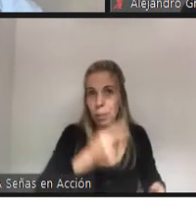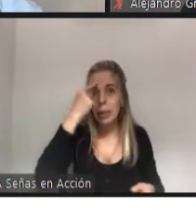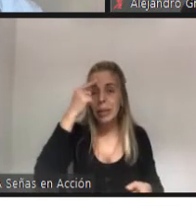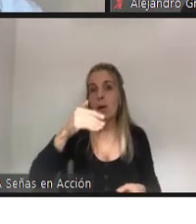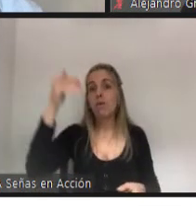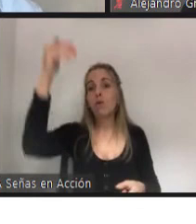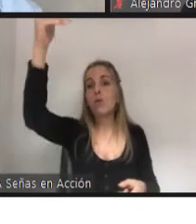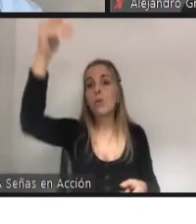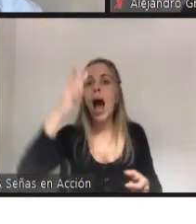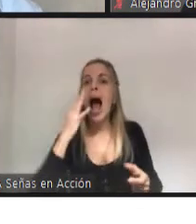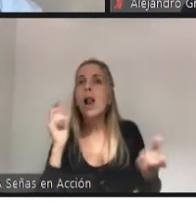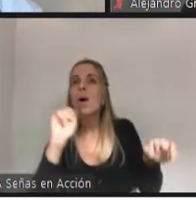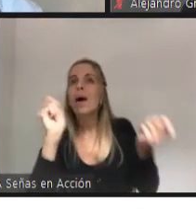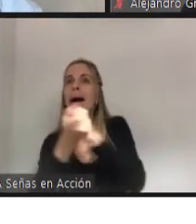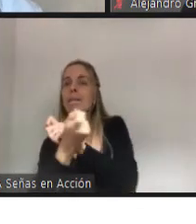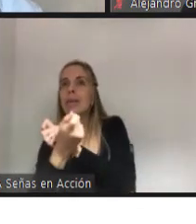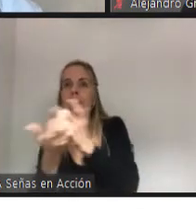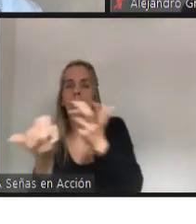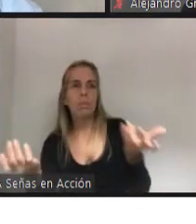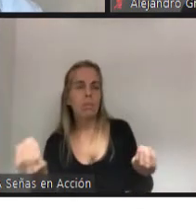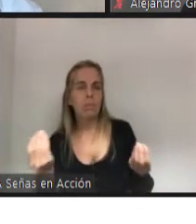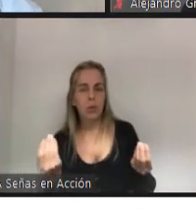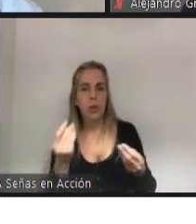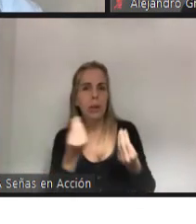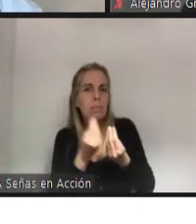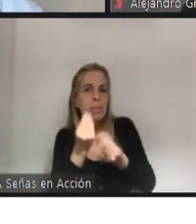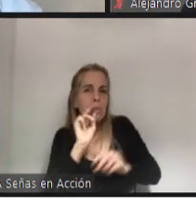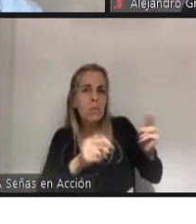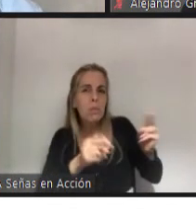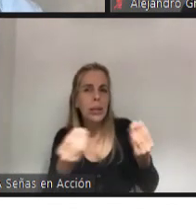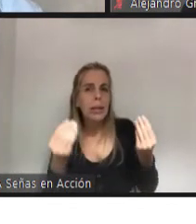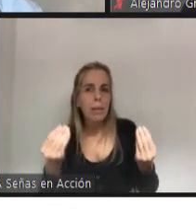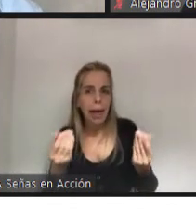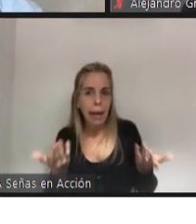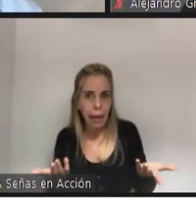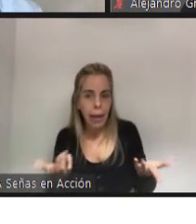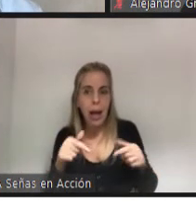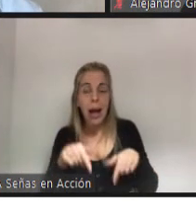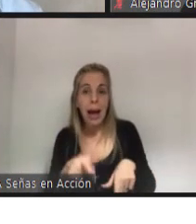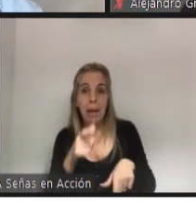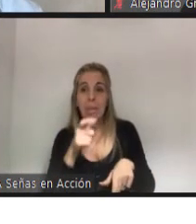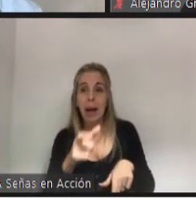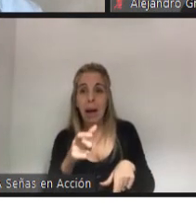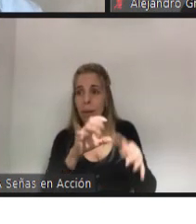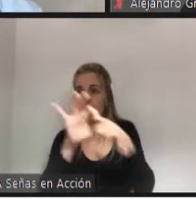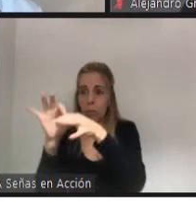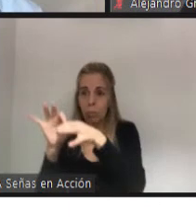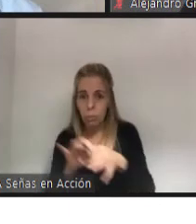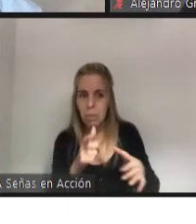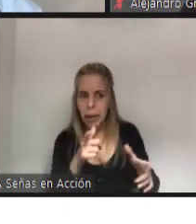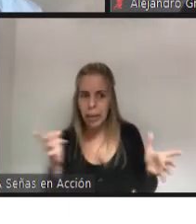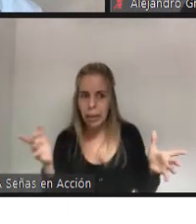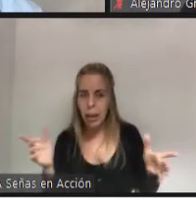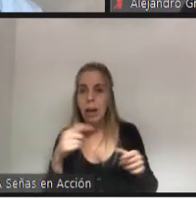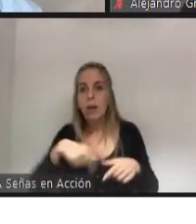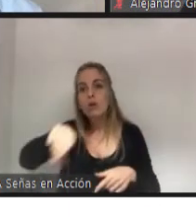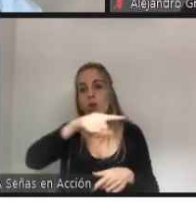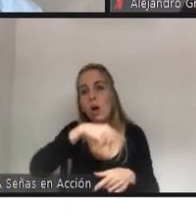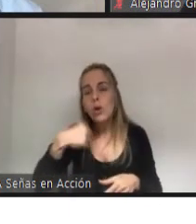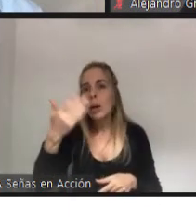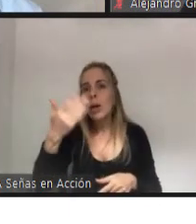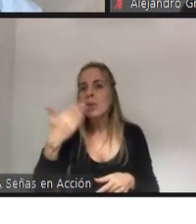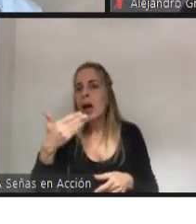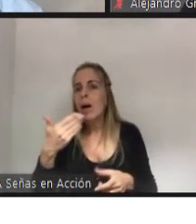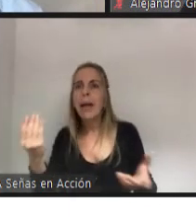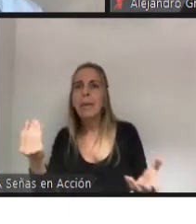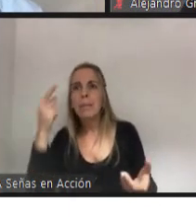of modification, then this will have been a futile effort. The common denominator that I see is we